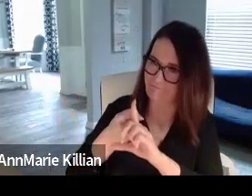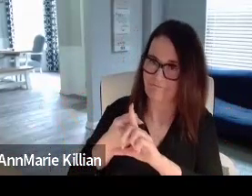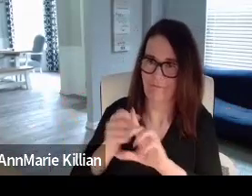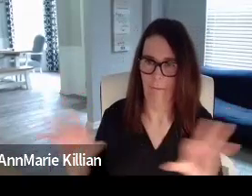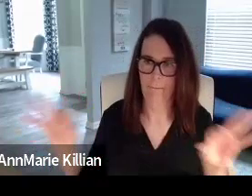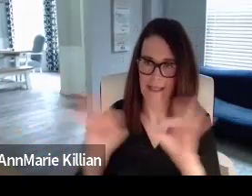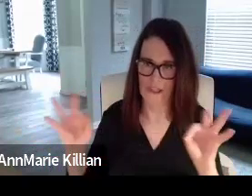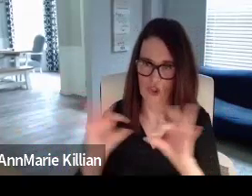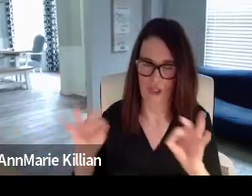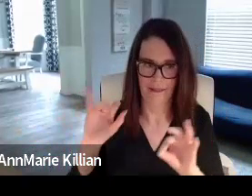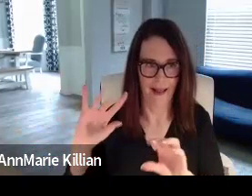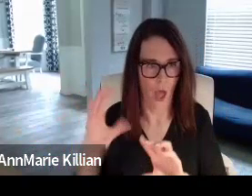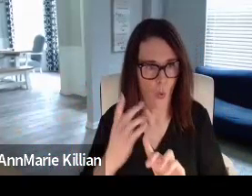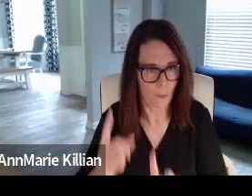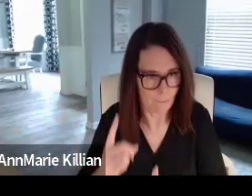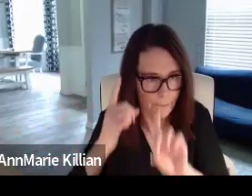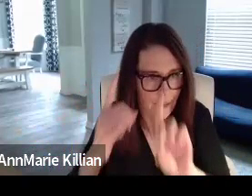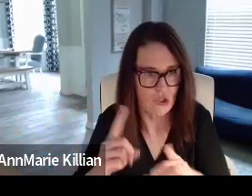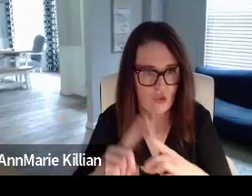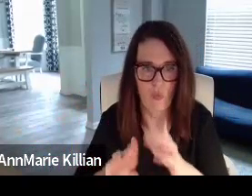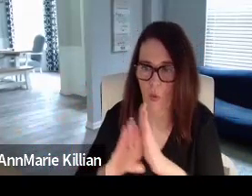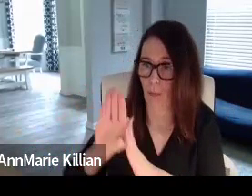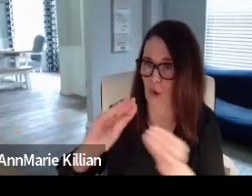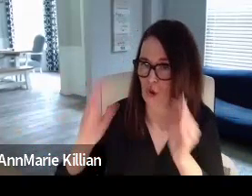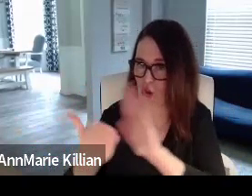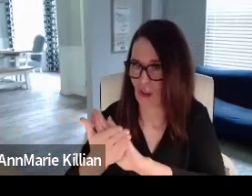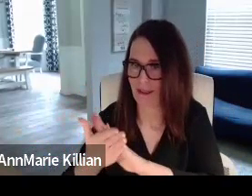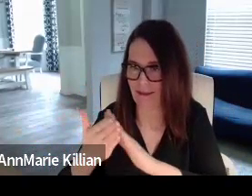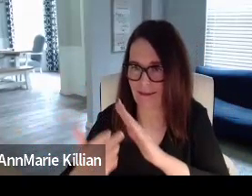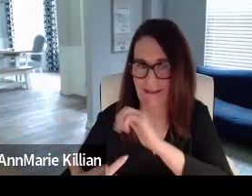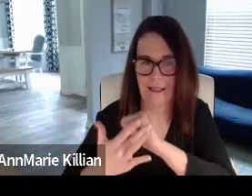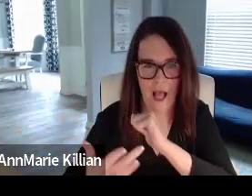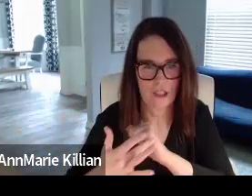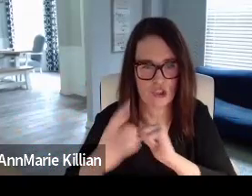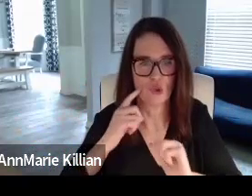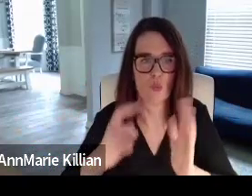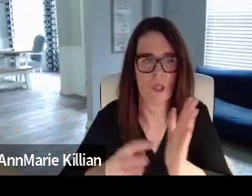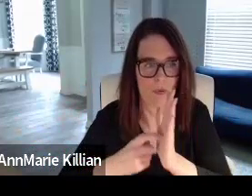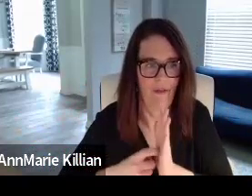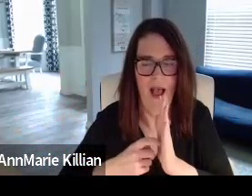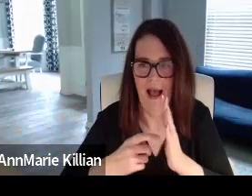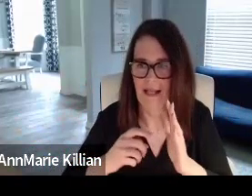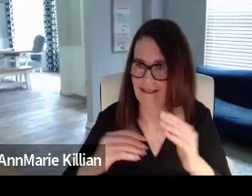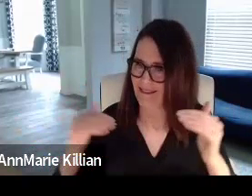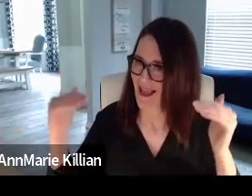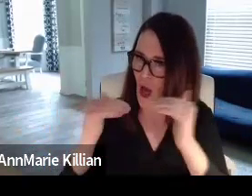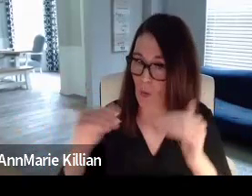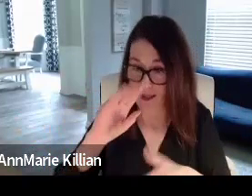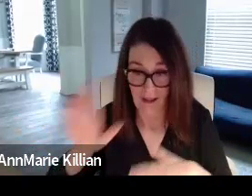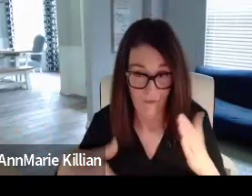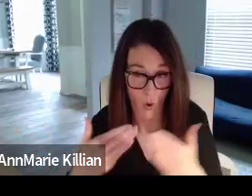And it's clear to get the messaging and our mission to technology